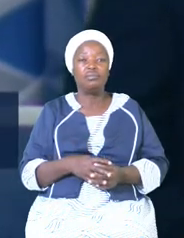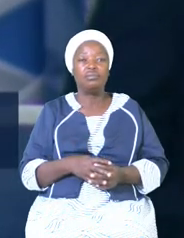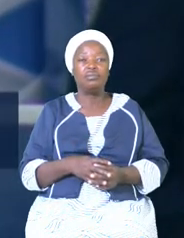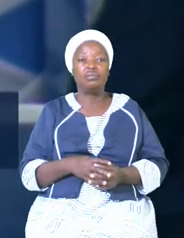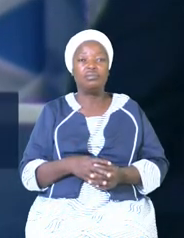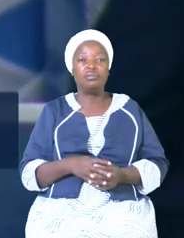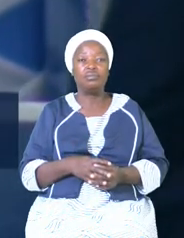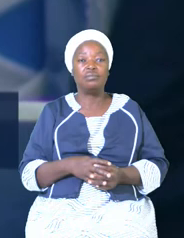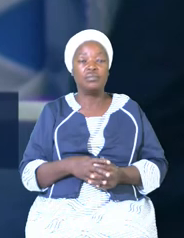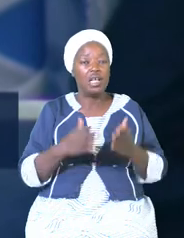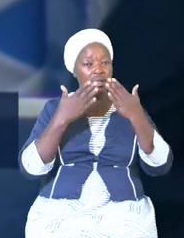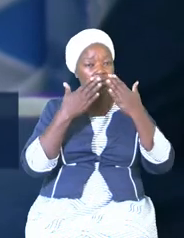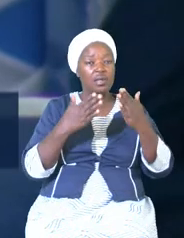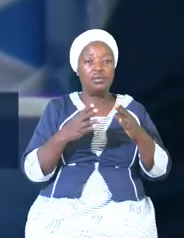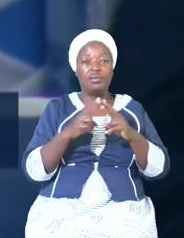Thank you very much.